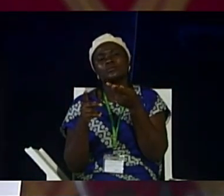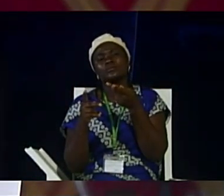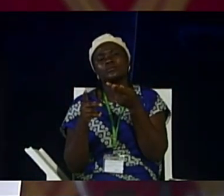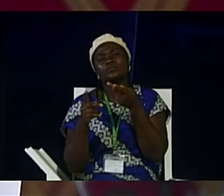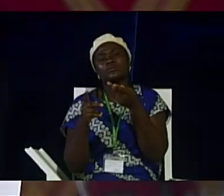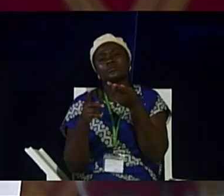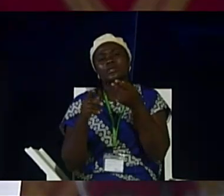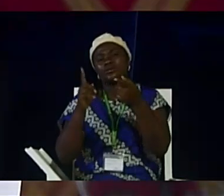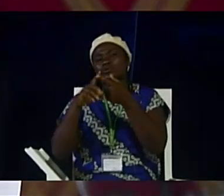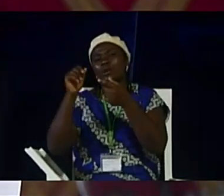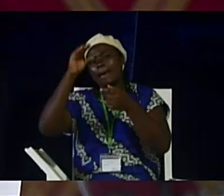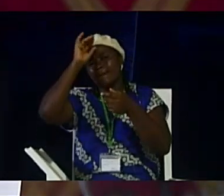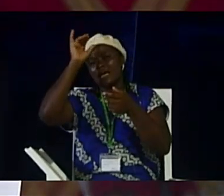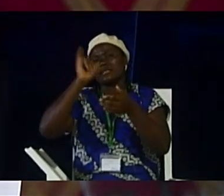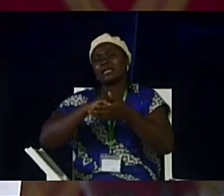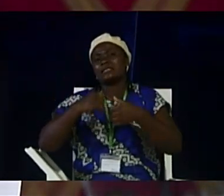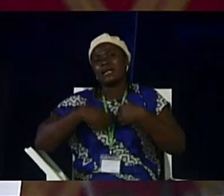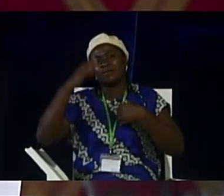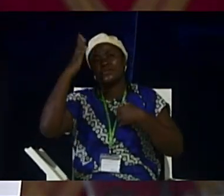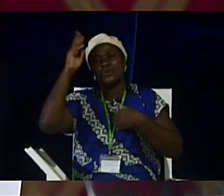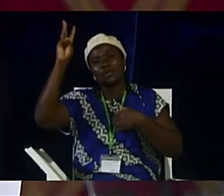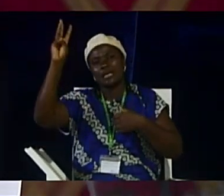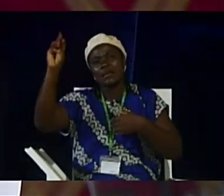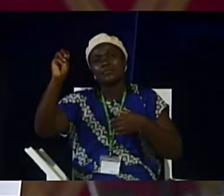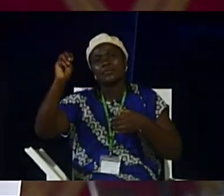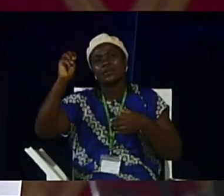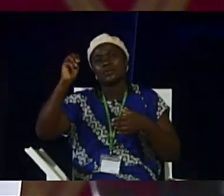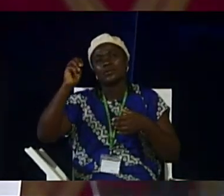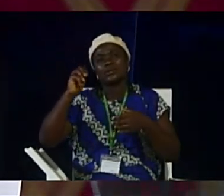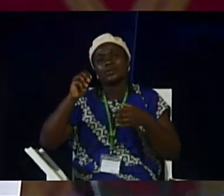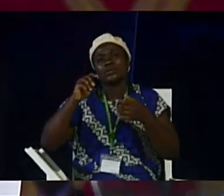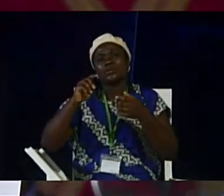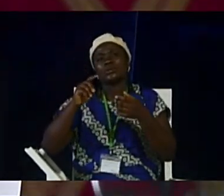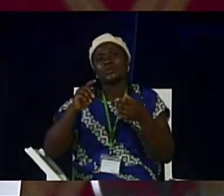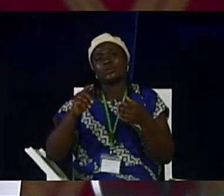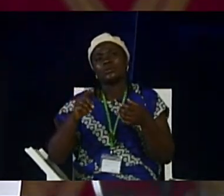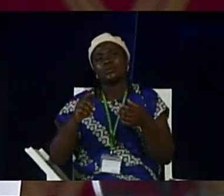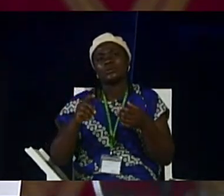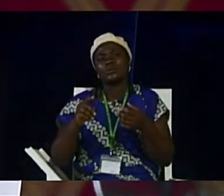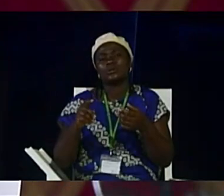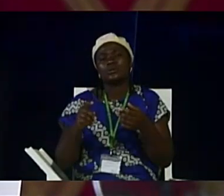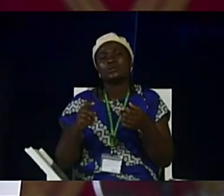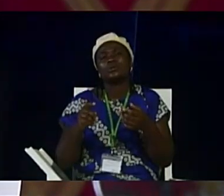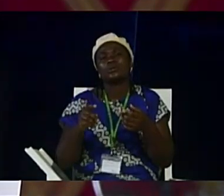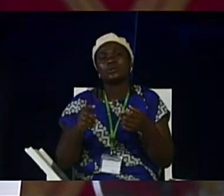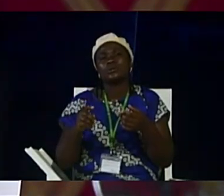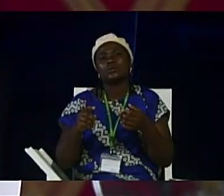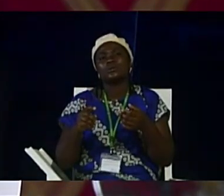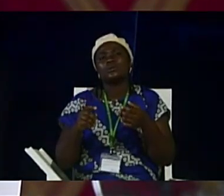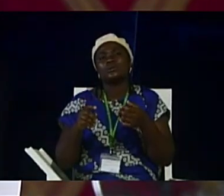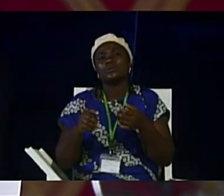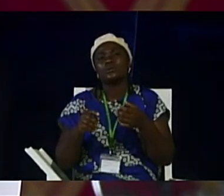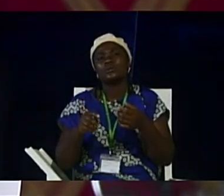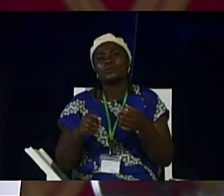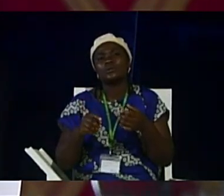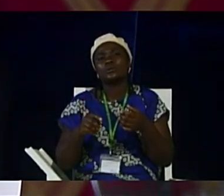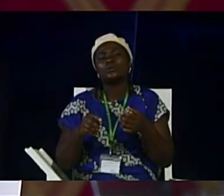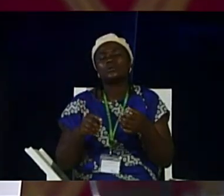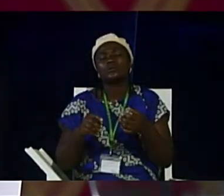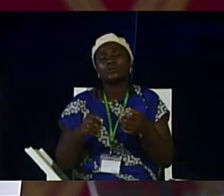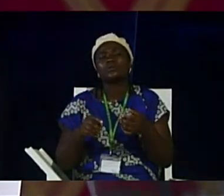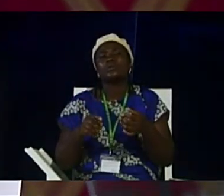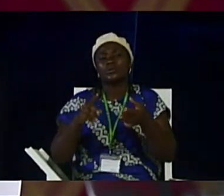a man that will have heirs as countless as the sand on the